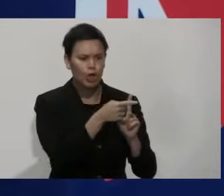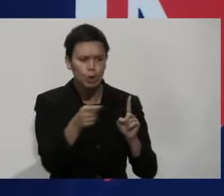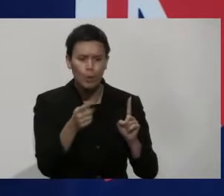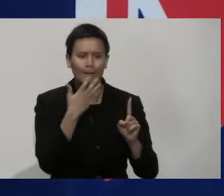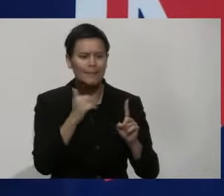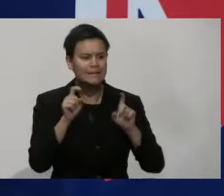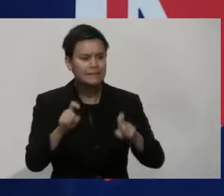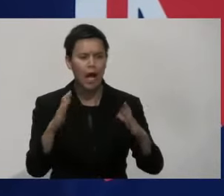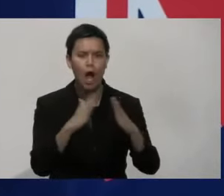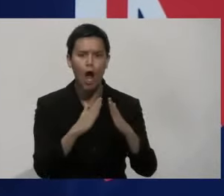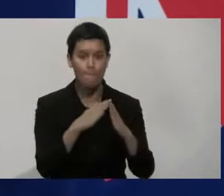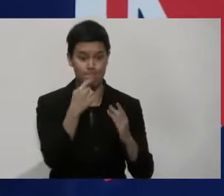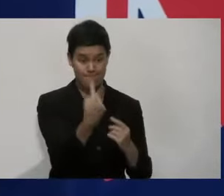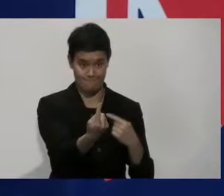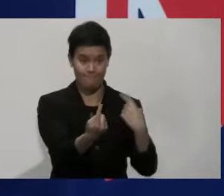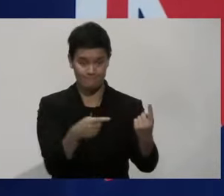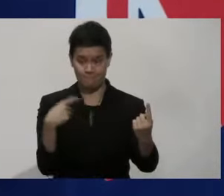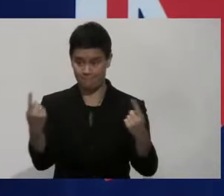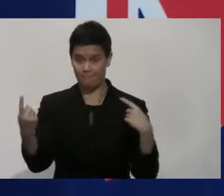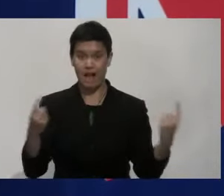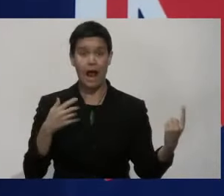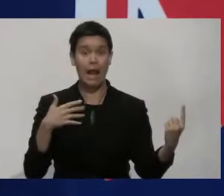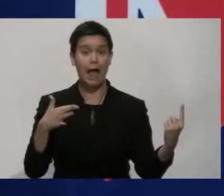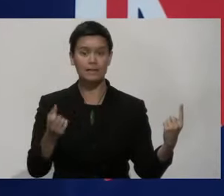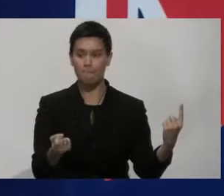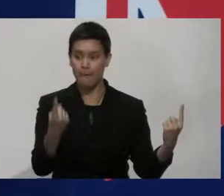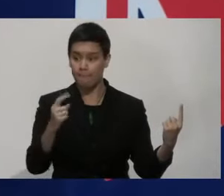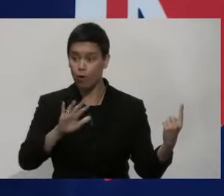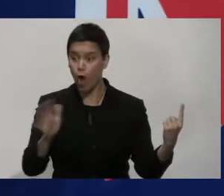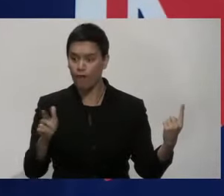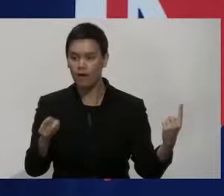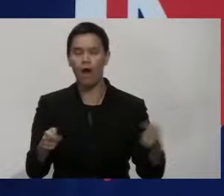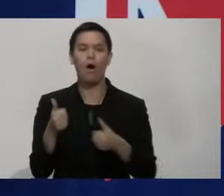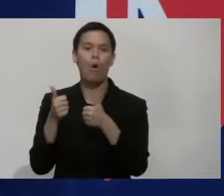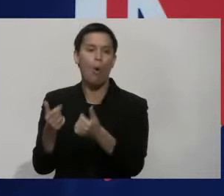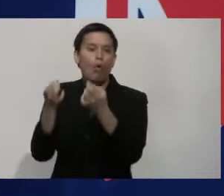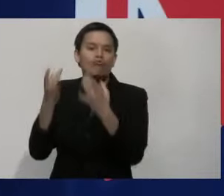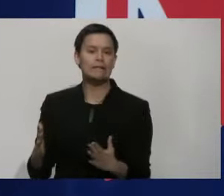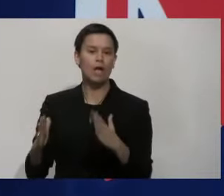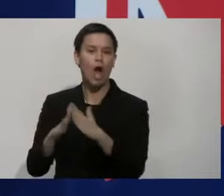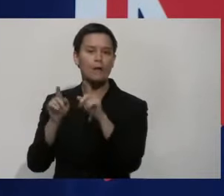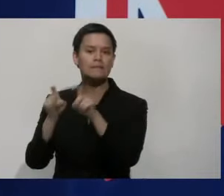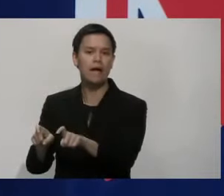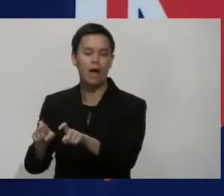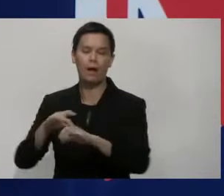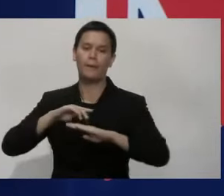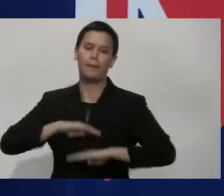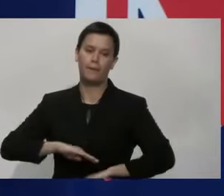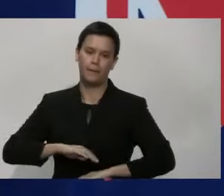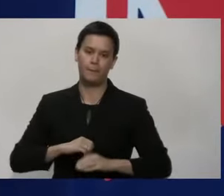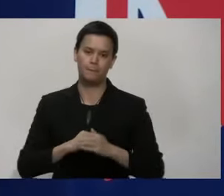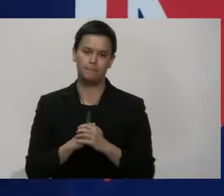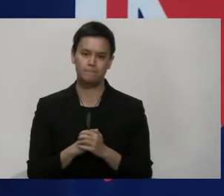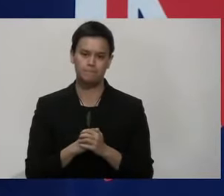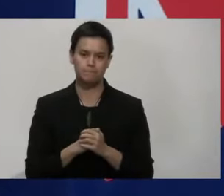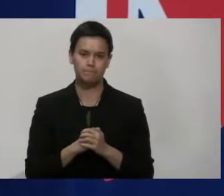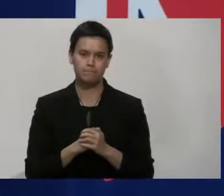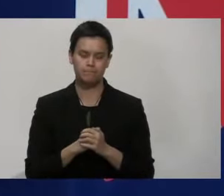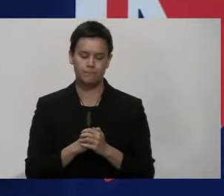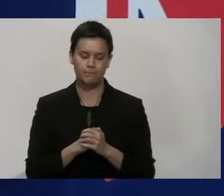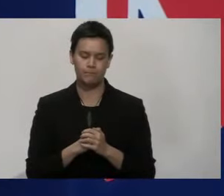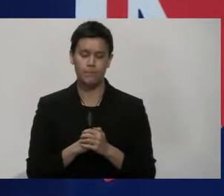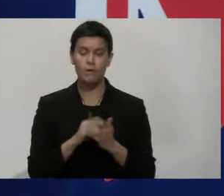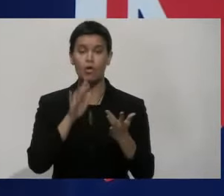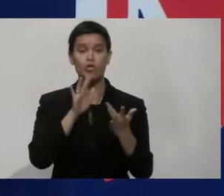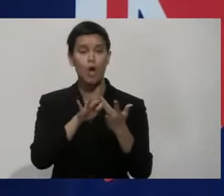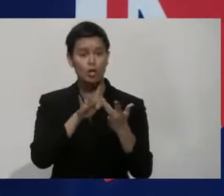what has happened in the majority of our positive cases. And on contact tracing generally, I do want to make